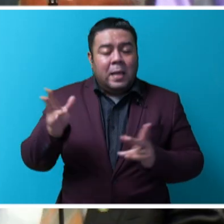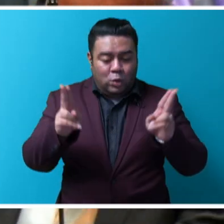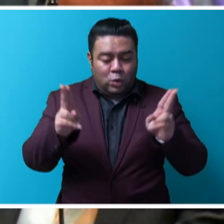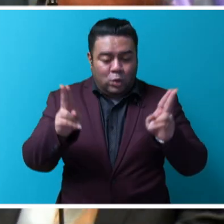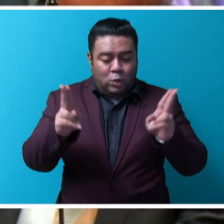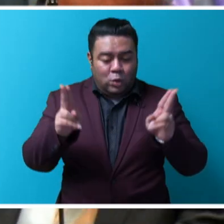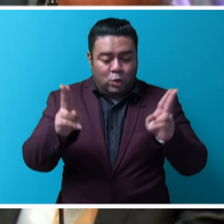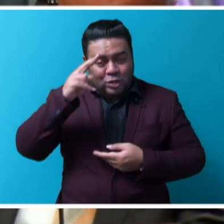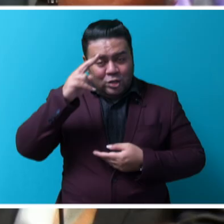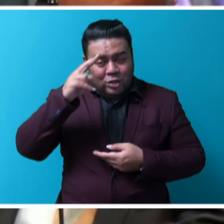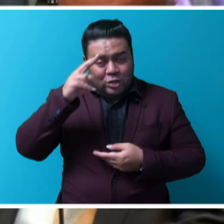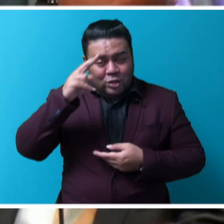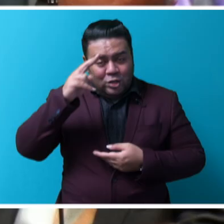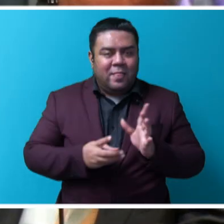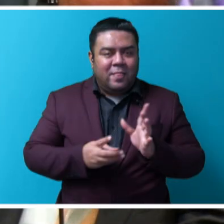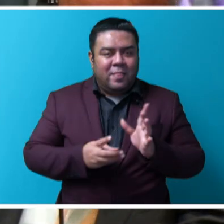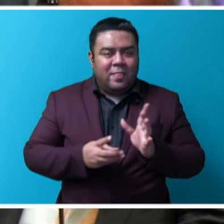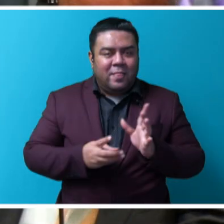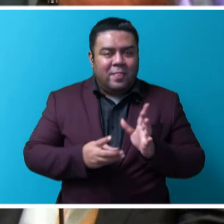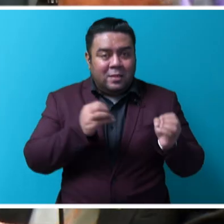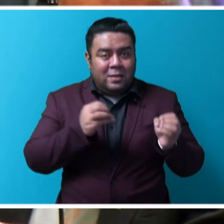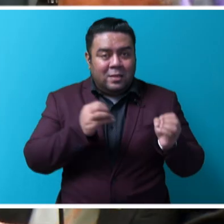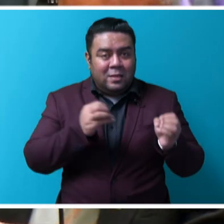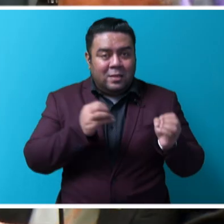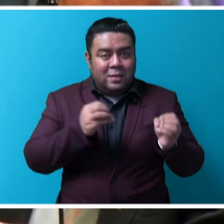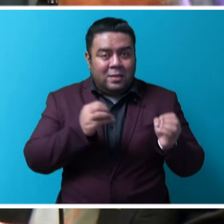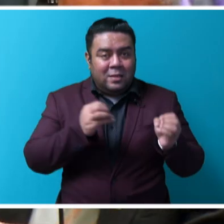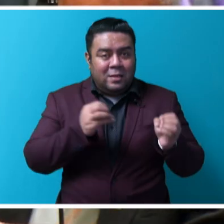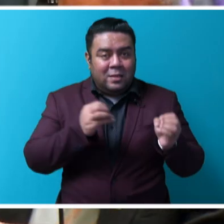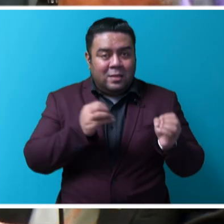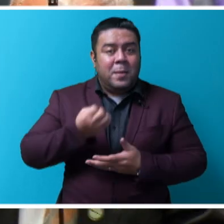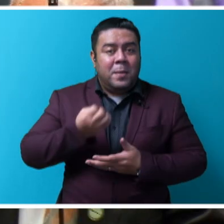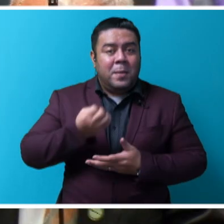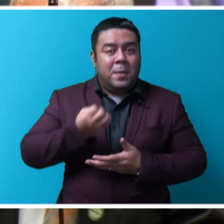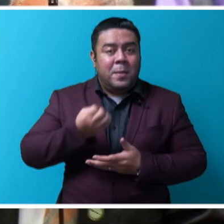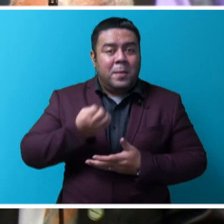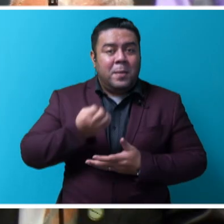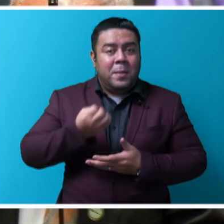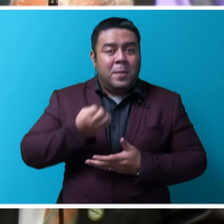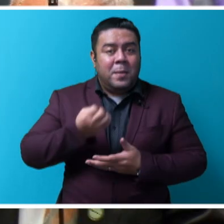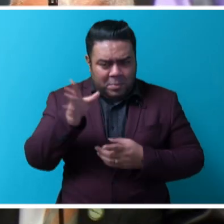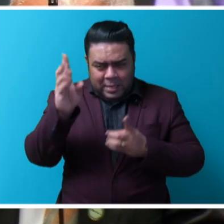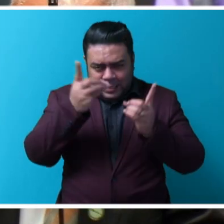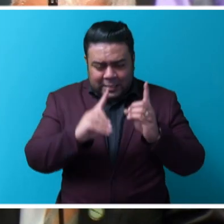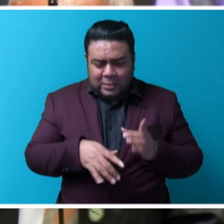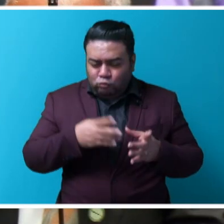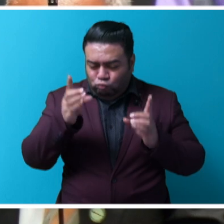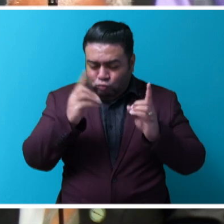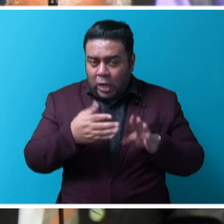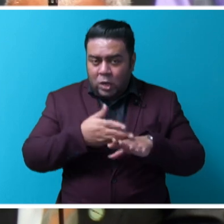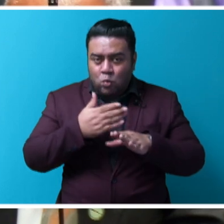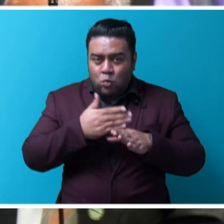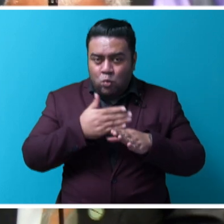equipment, which are floating barriers that we've already proven effective places like Nambokolo Creek,